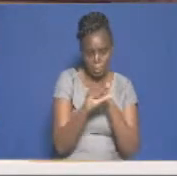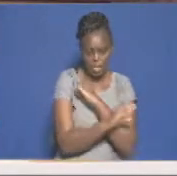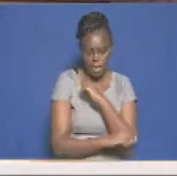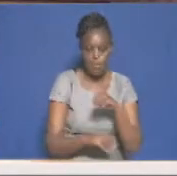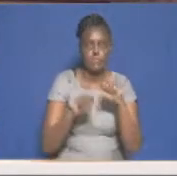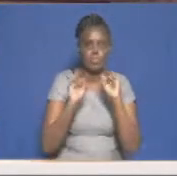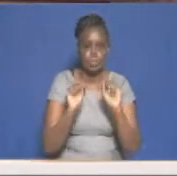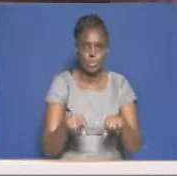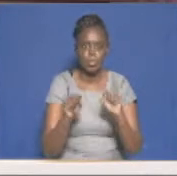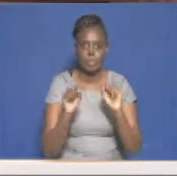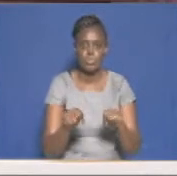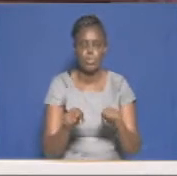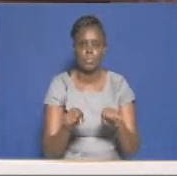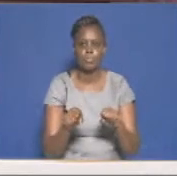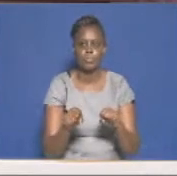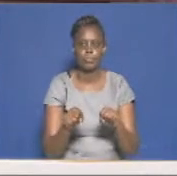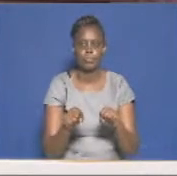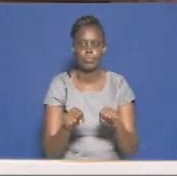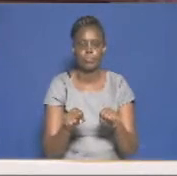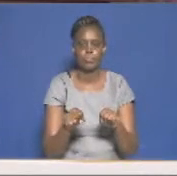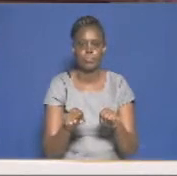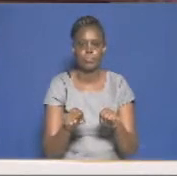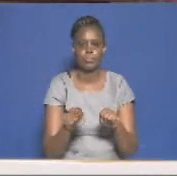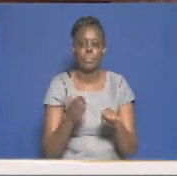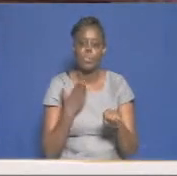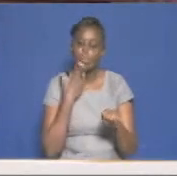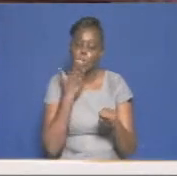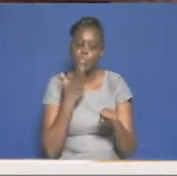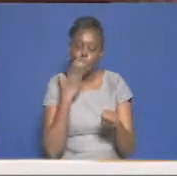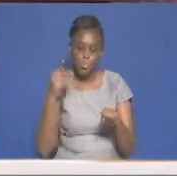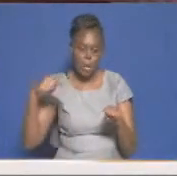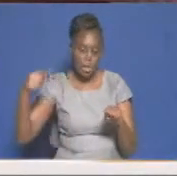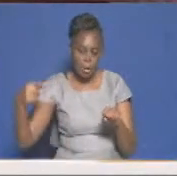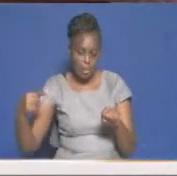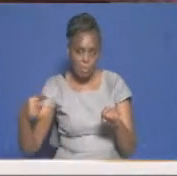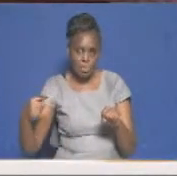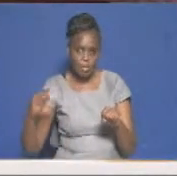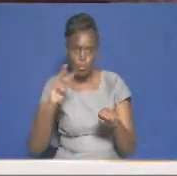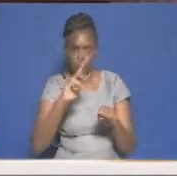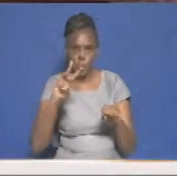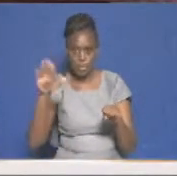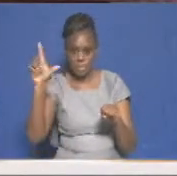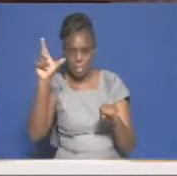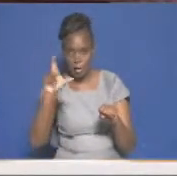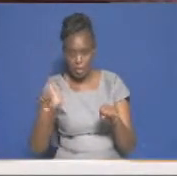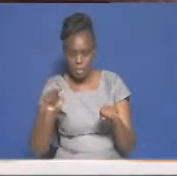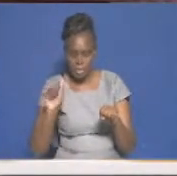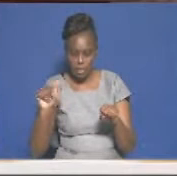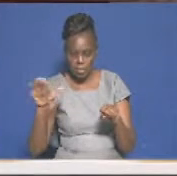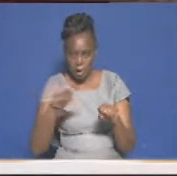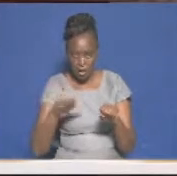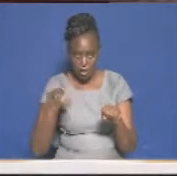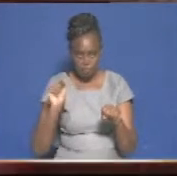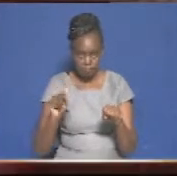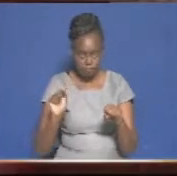Speaker. Mr. Speaker, the sugar industry in the Western region is an area which